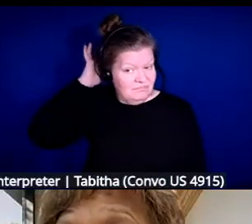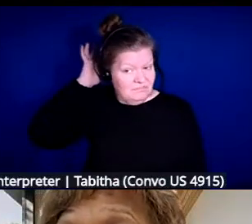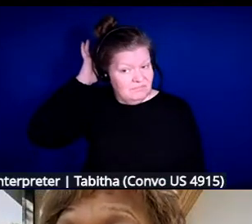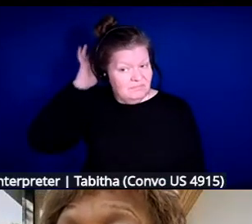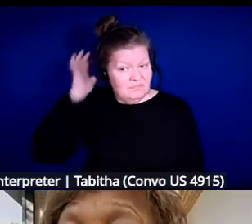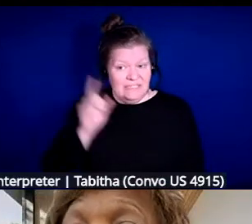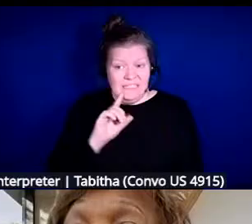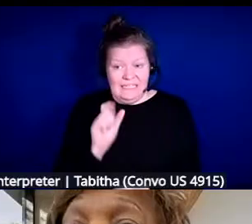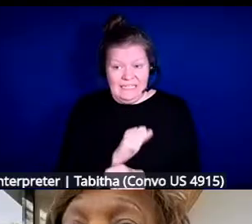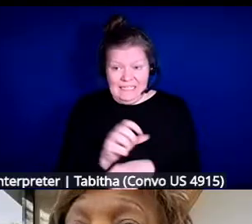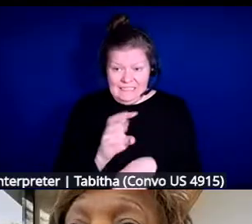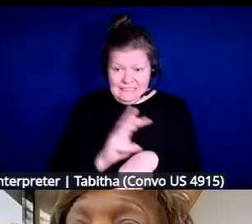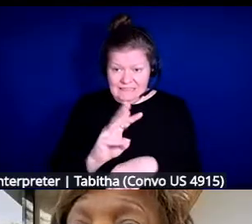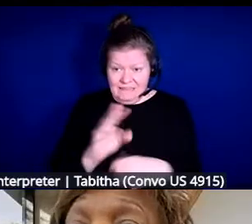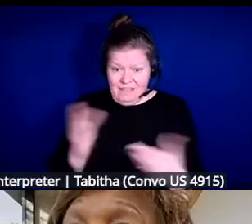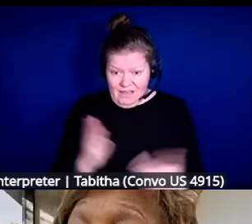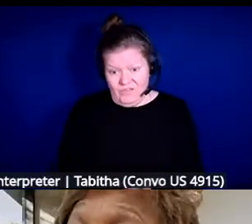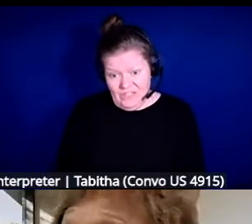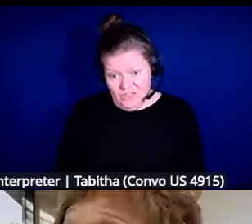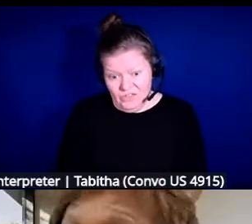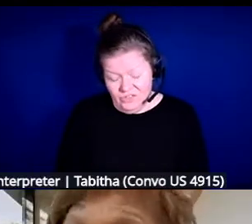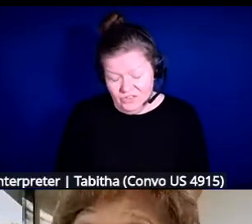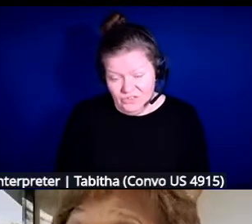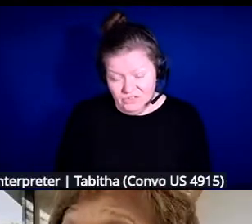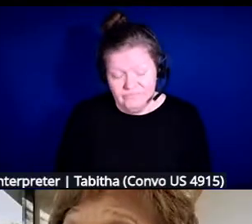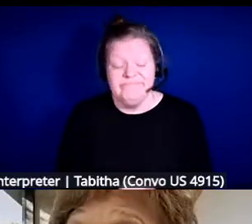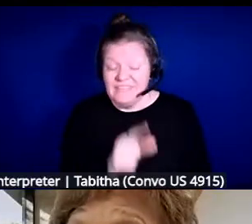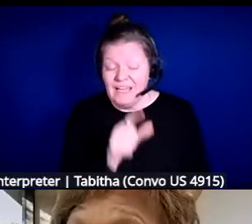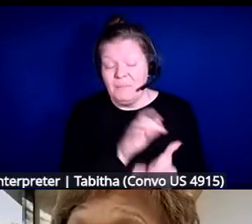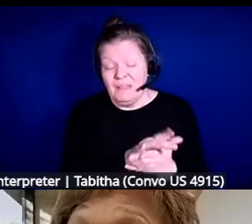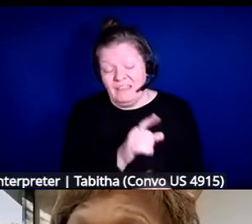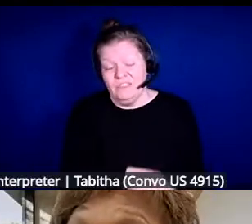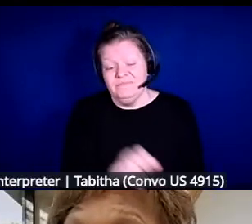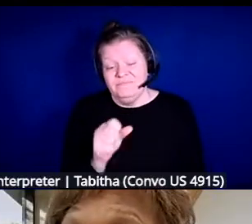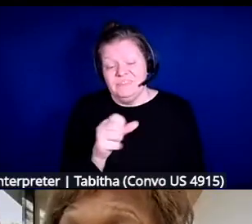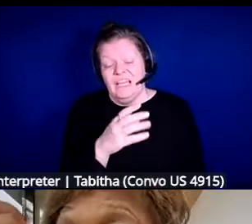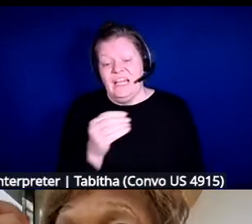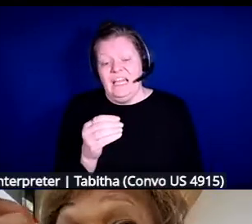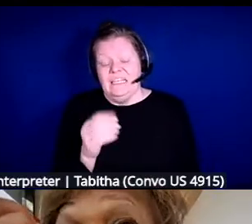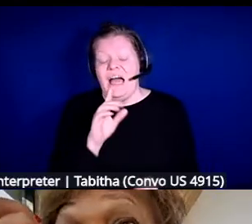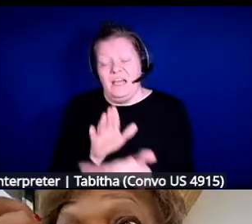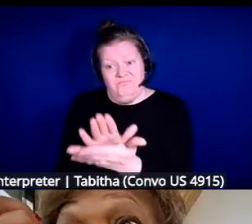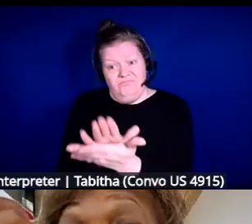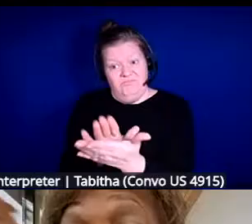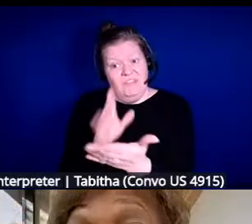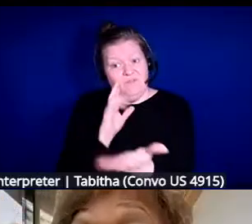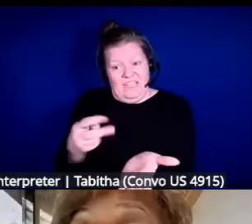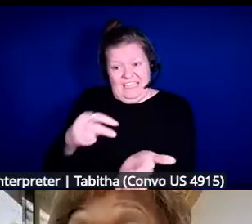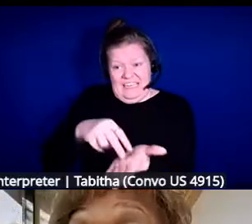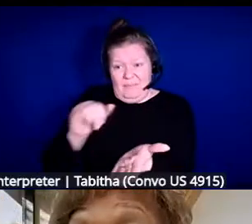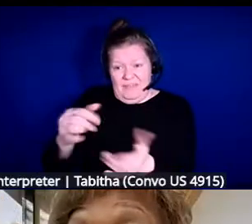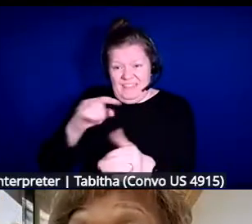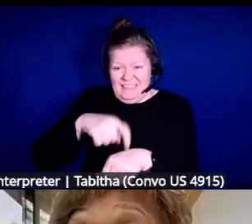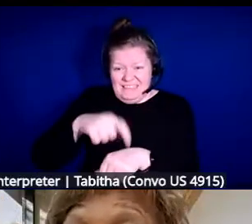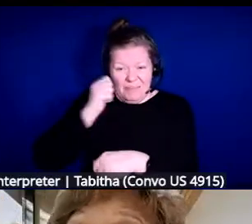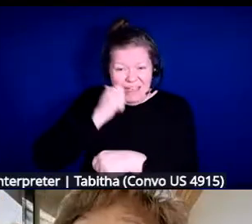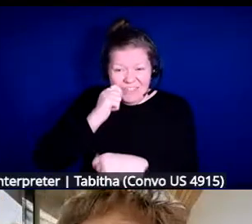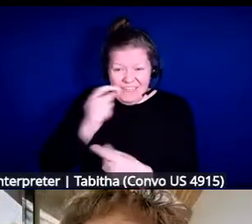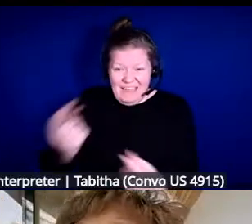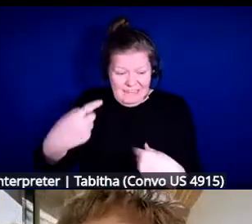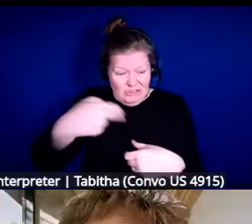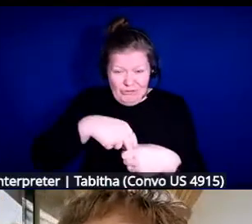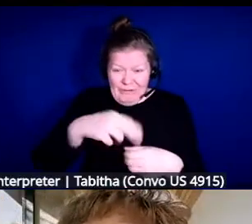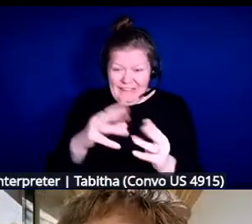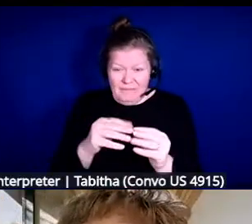It is 6 o'clock over here. So I believe you. And I commend you for getting up at that time every day and coming on. I